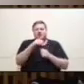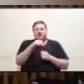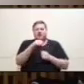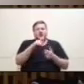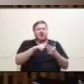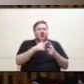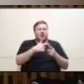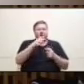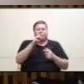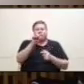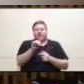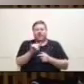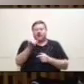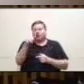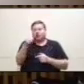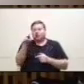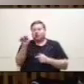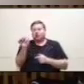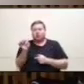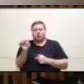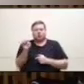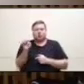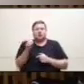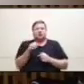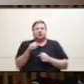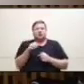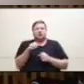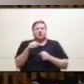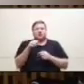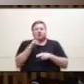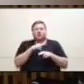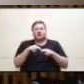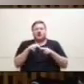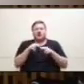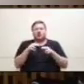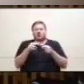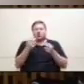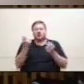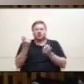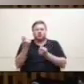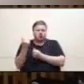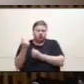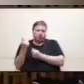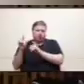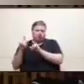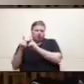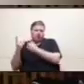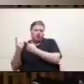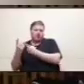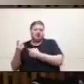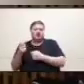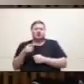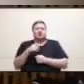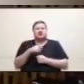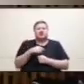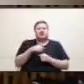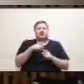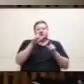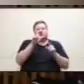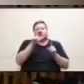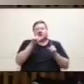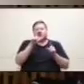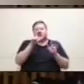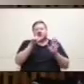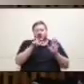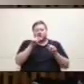June. Hence, the assessment of National Treasury then pointed to the amount of 7.3 million that was owed at that stage